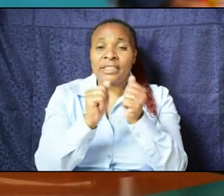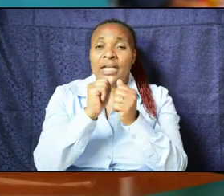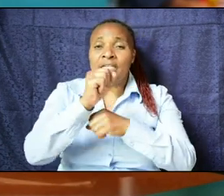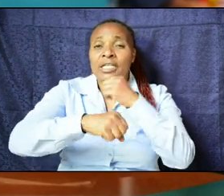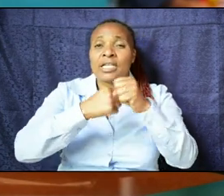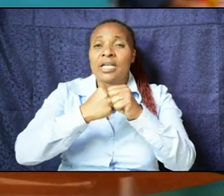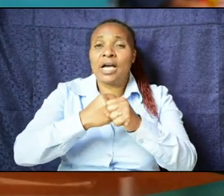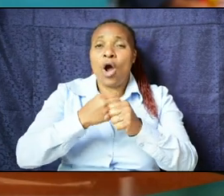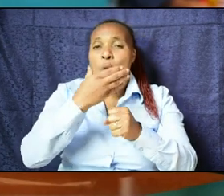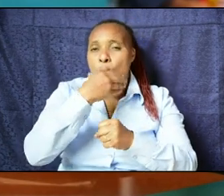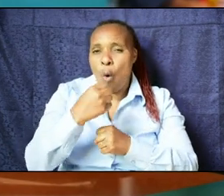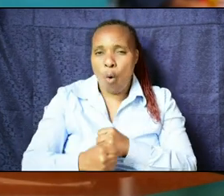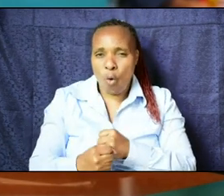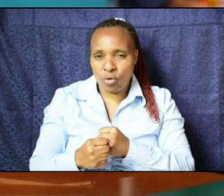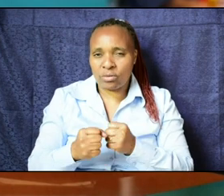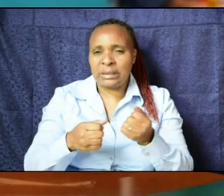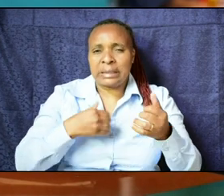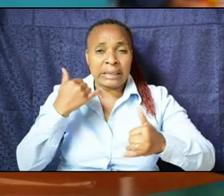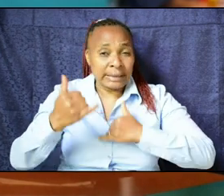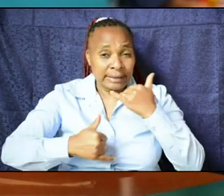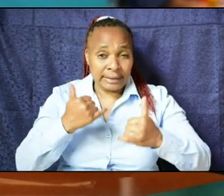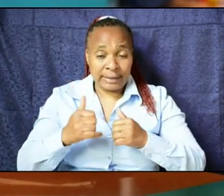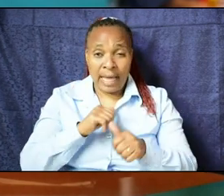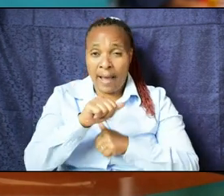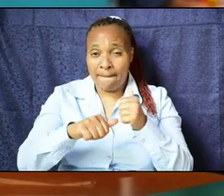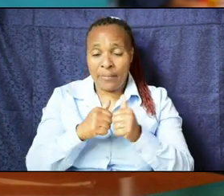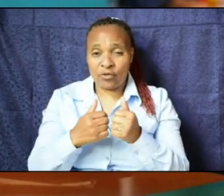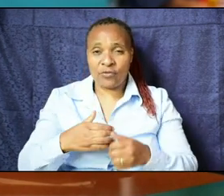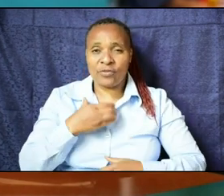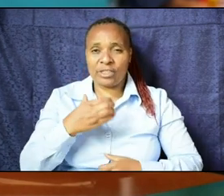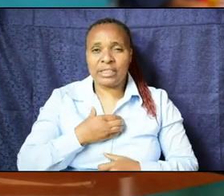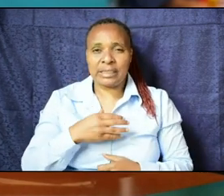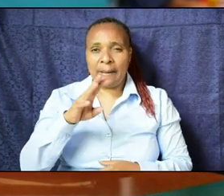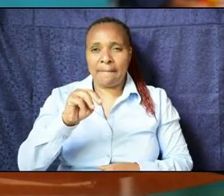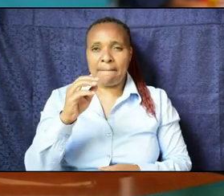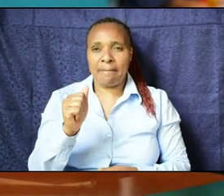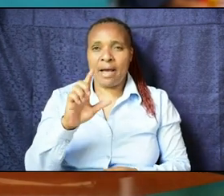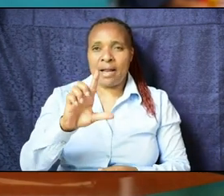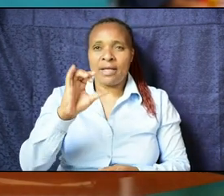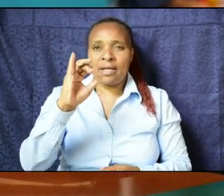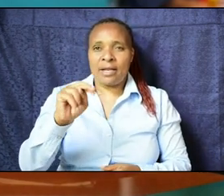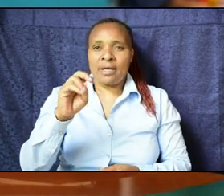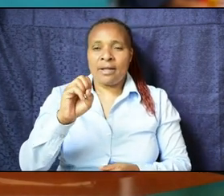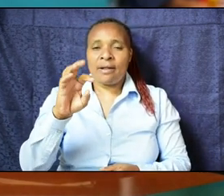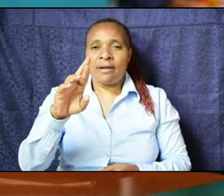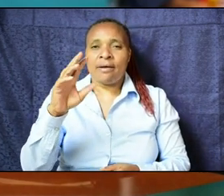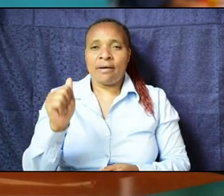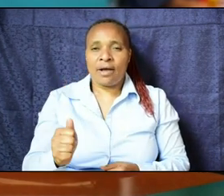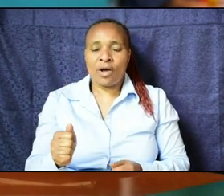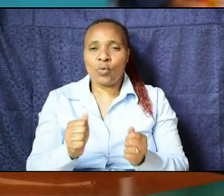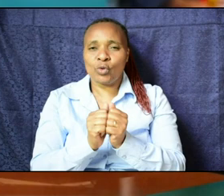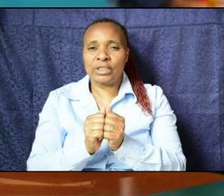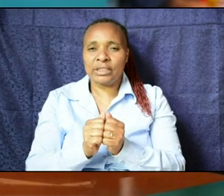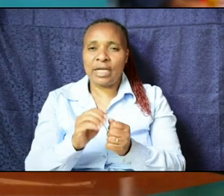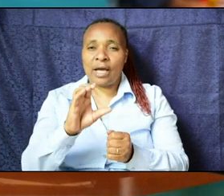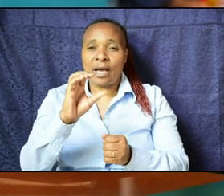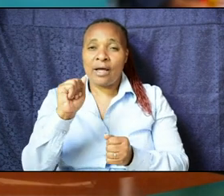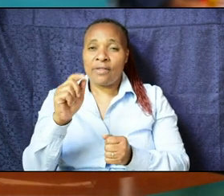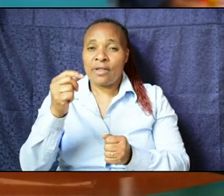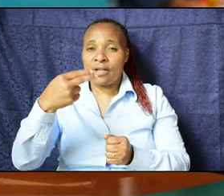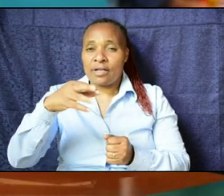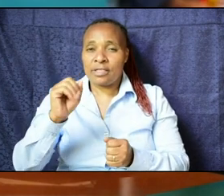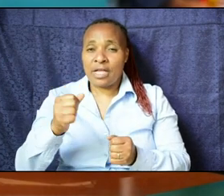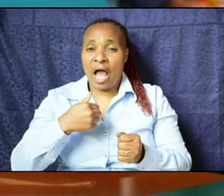10-year-old Catalin wasn't very excited about visiting Mrs. Marinella. Mrs. Marinella and Catalin's mom would regularly have Bible